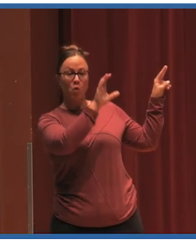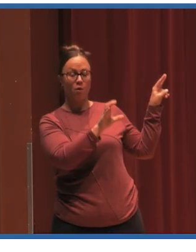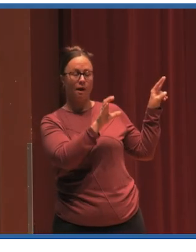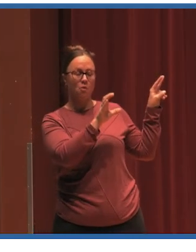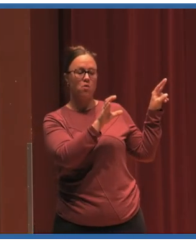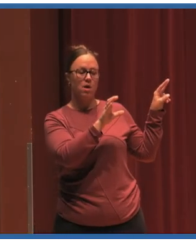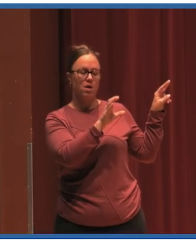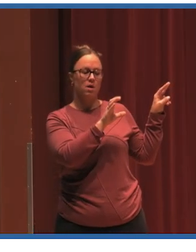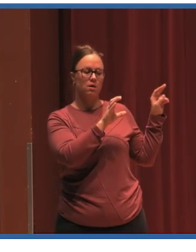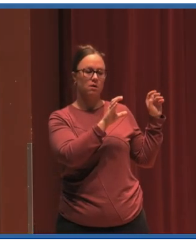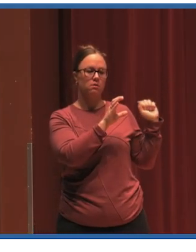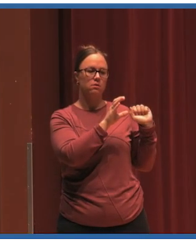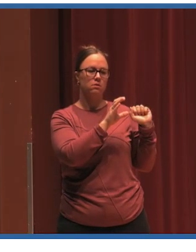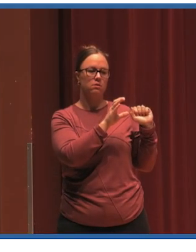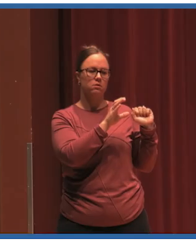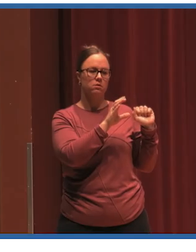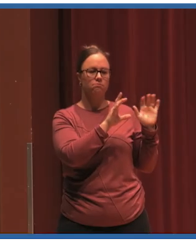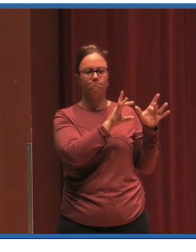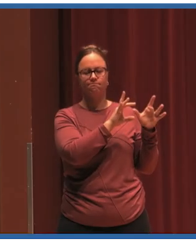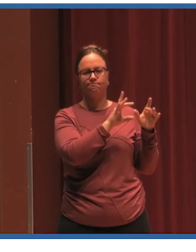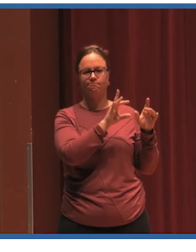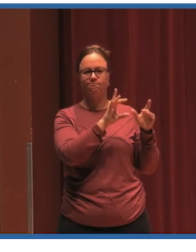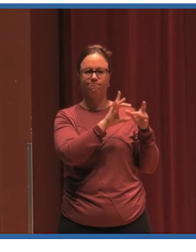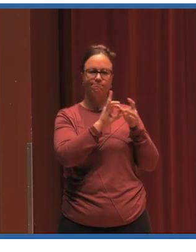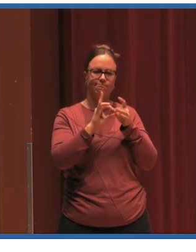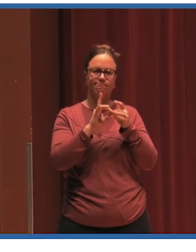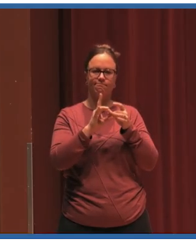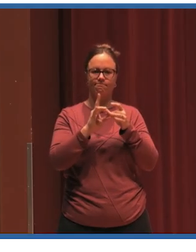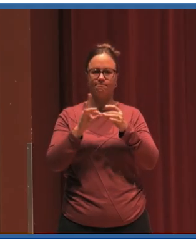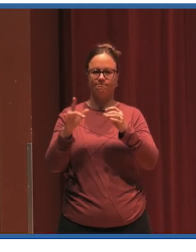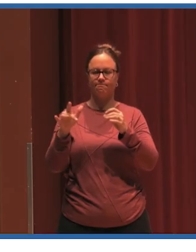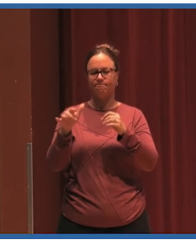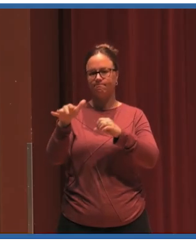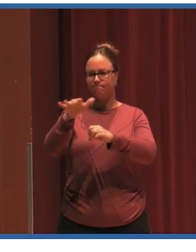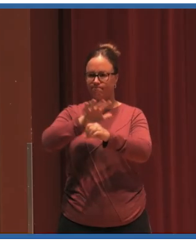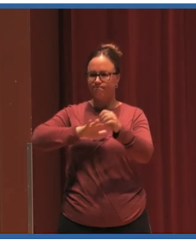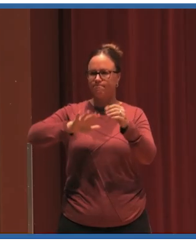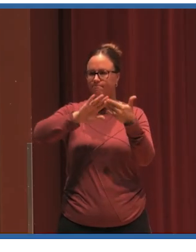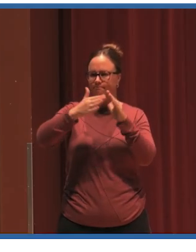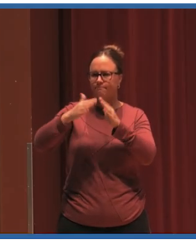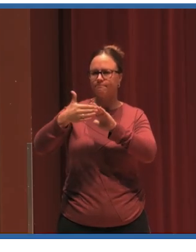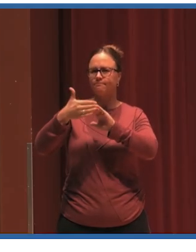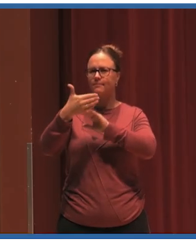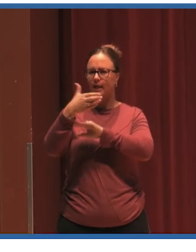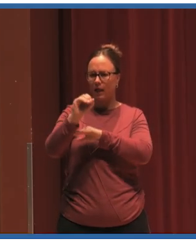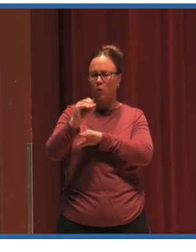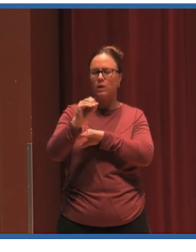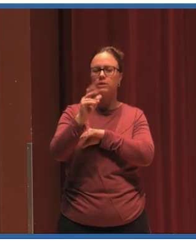of counties that are metropolitan or urban in nature, you see that